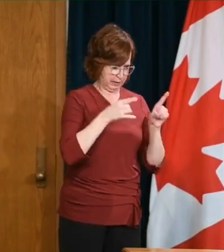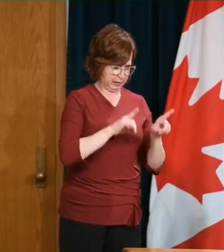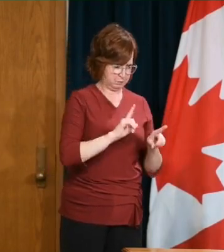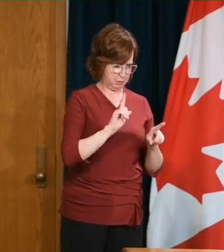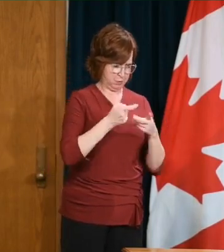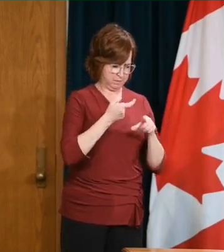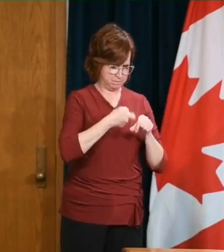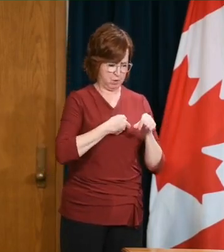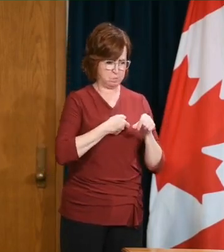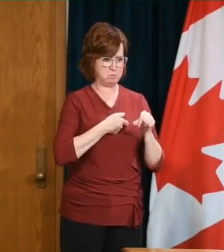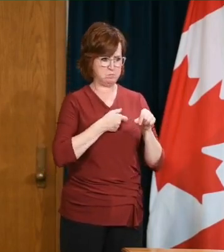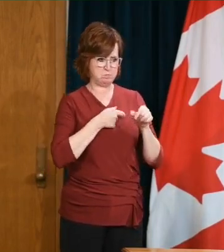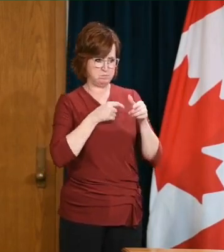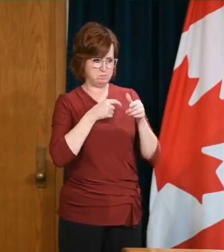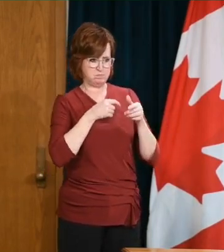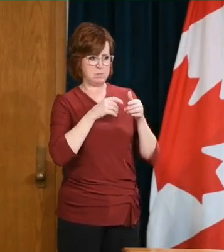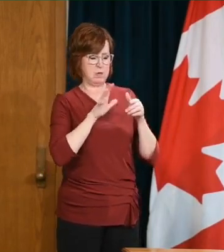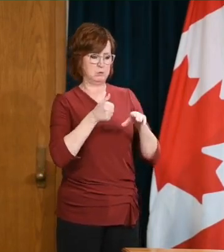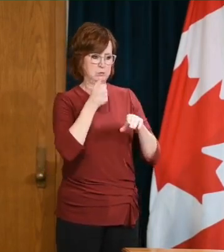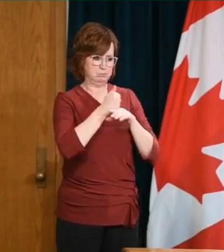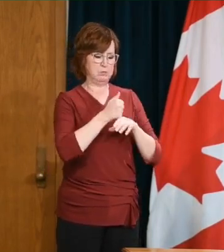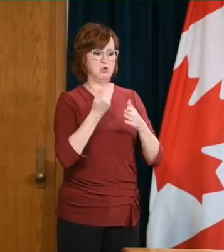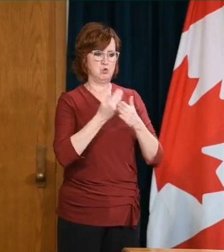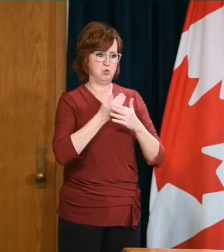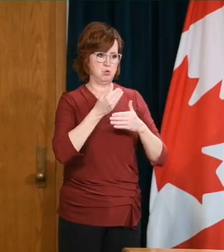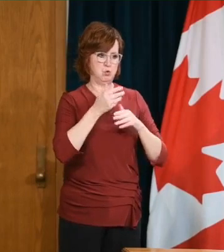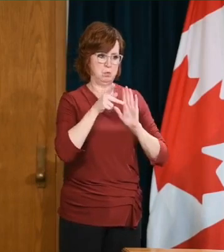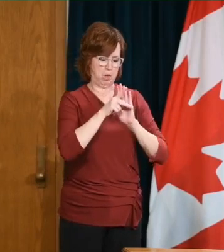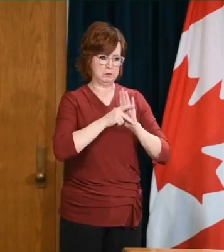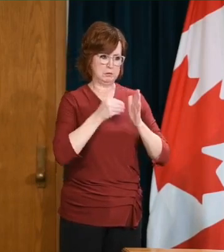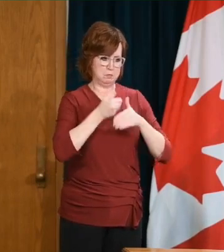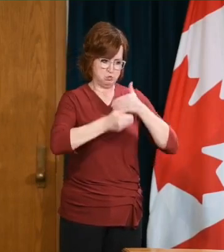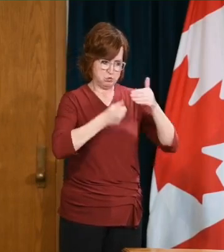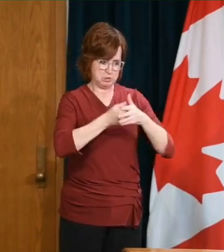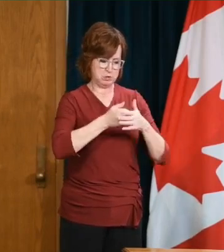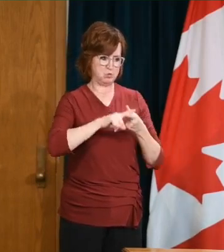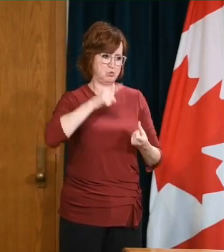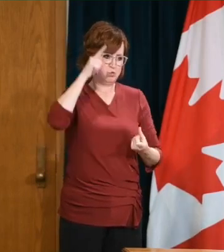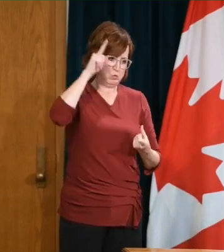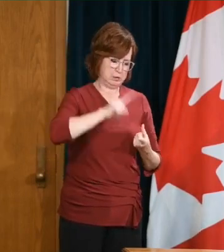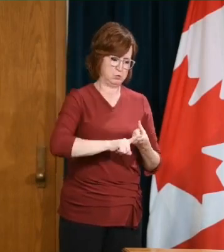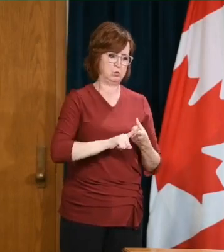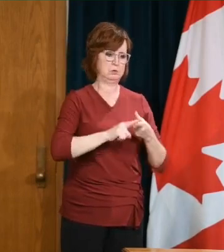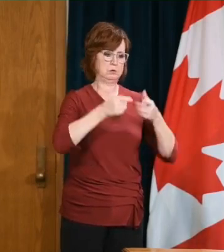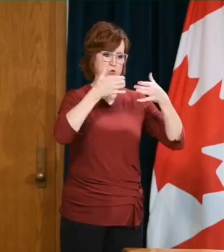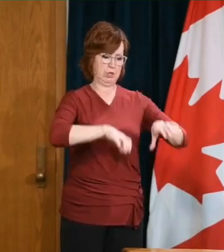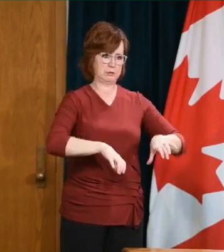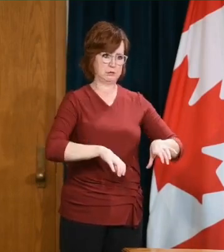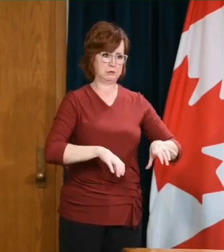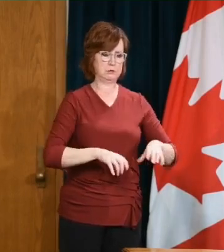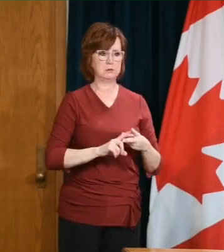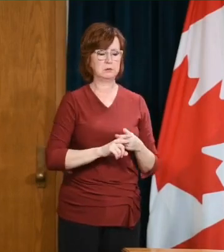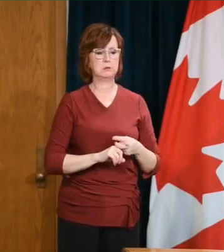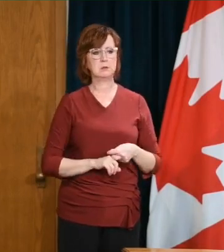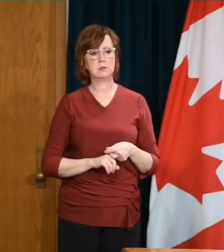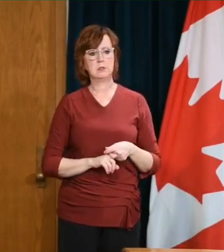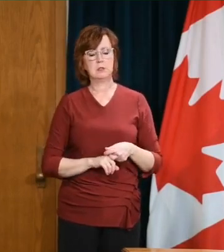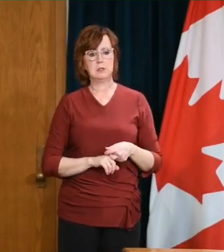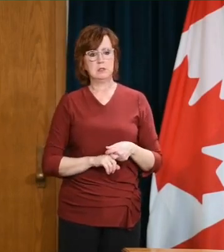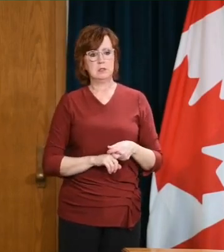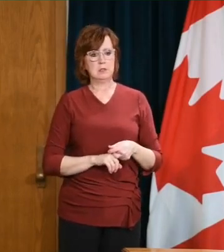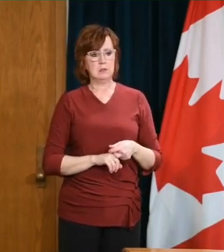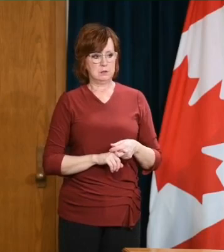and recommendations. May not always be orders, to minimize that transmission. And we have to remember, people who are working in essential services